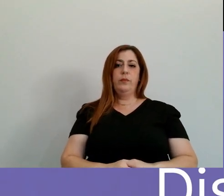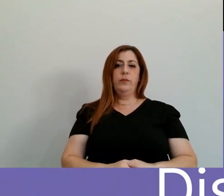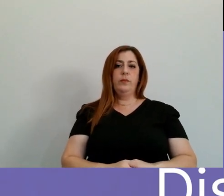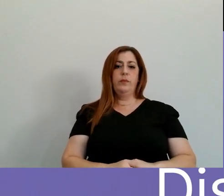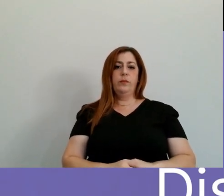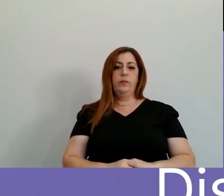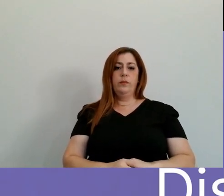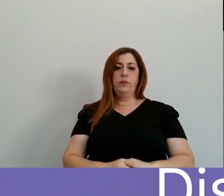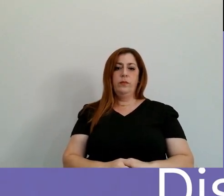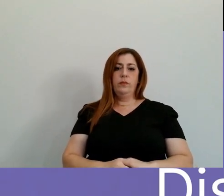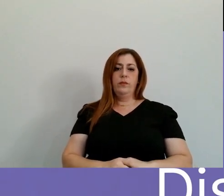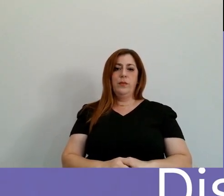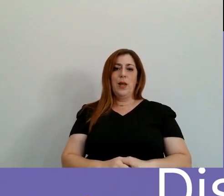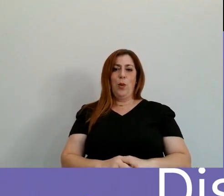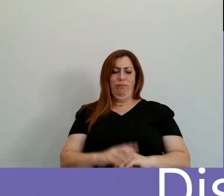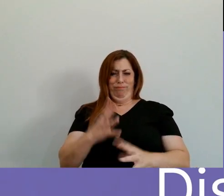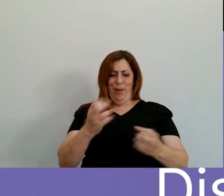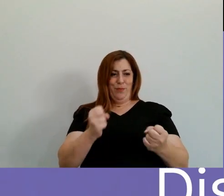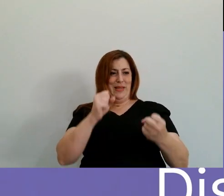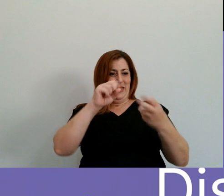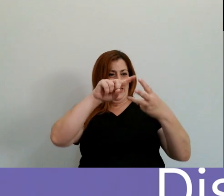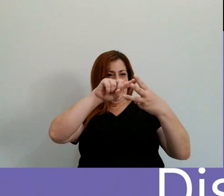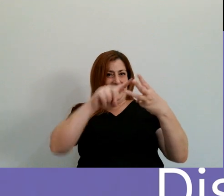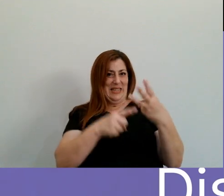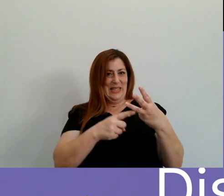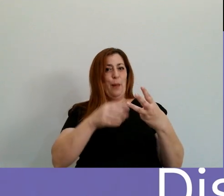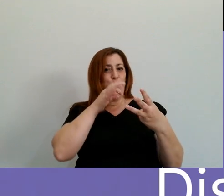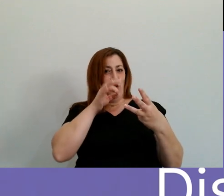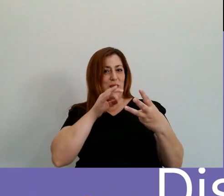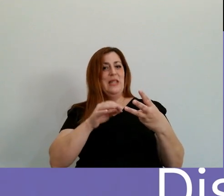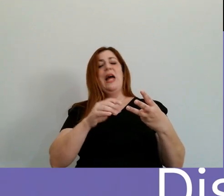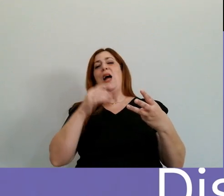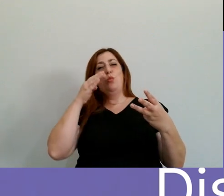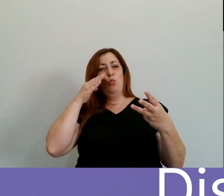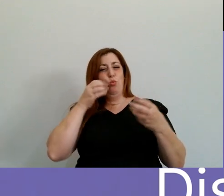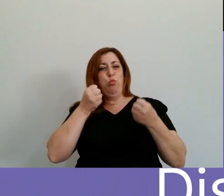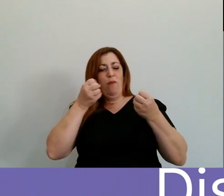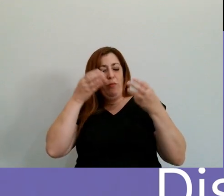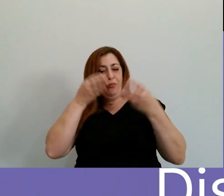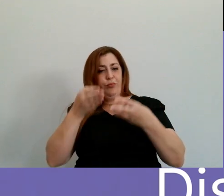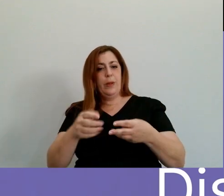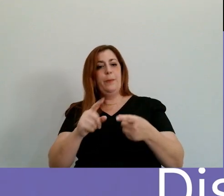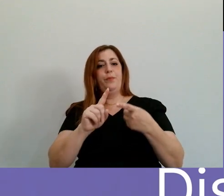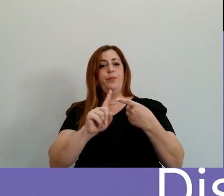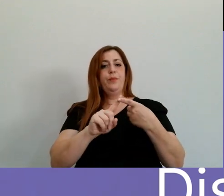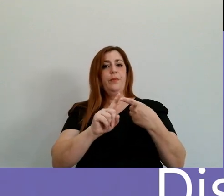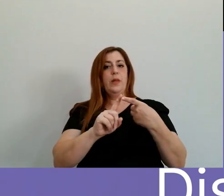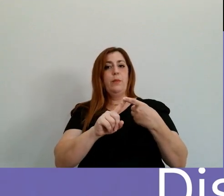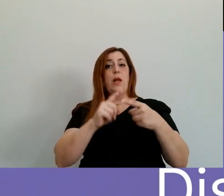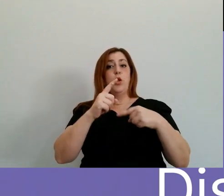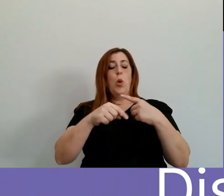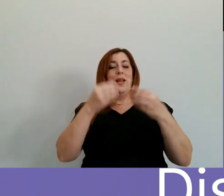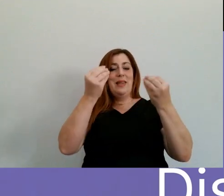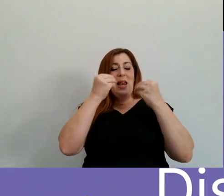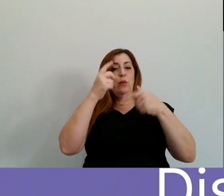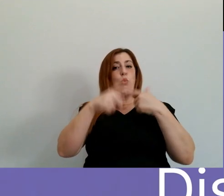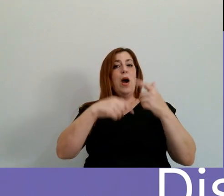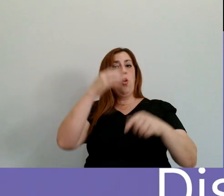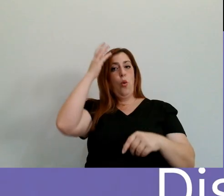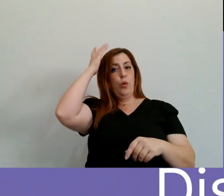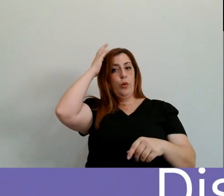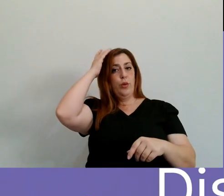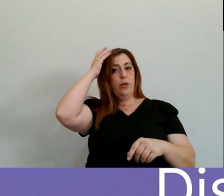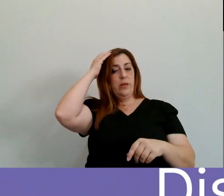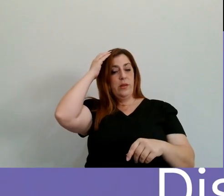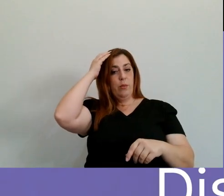so okay, there are three questions in there. So let me try and answer them best I can. So with regards to learning about